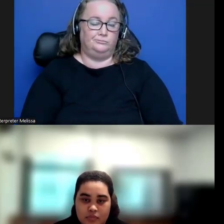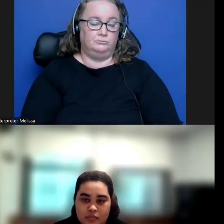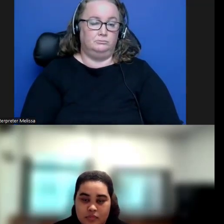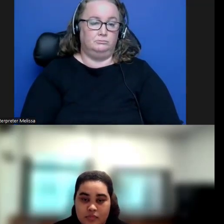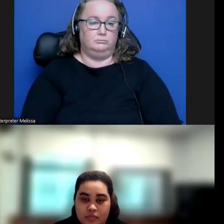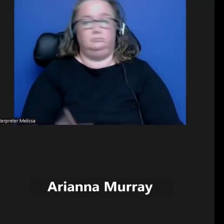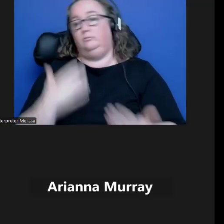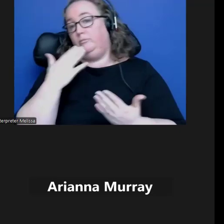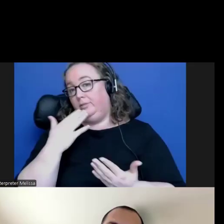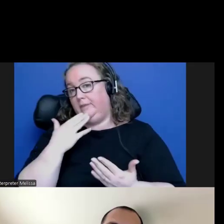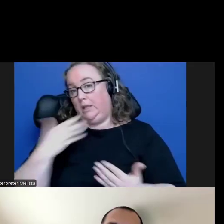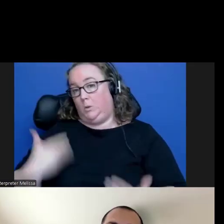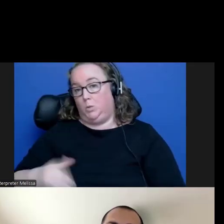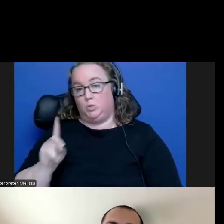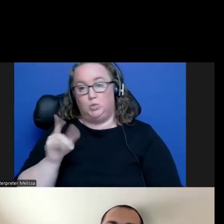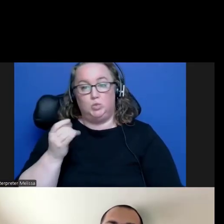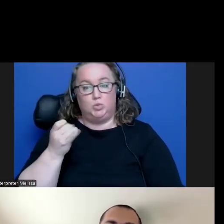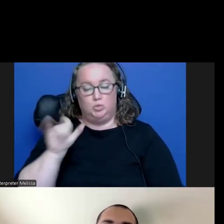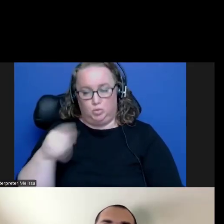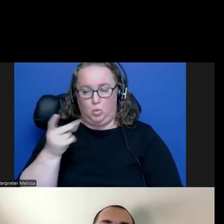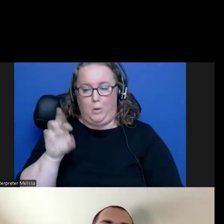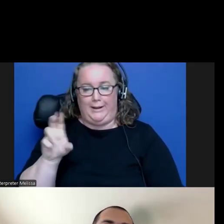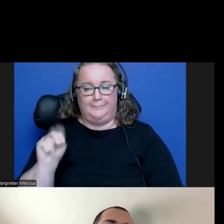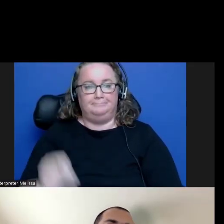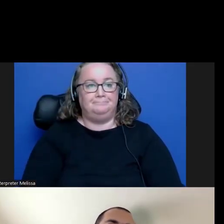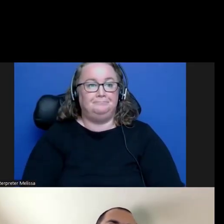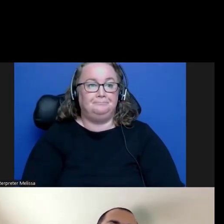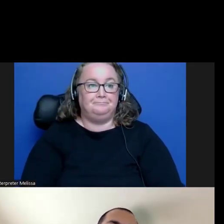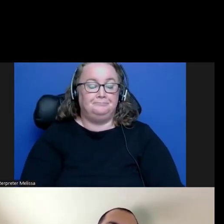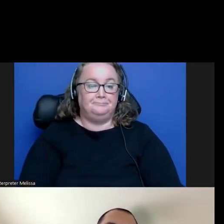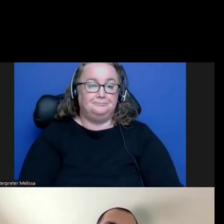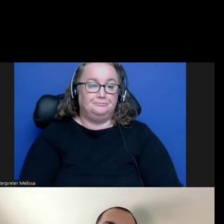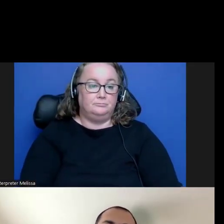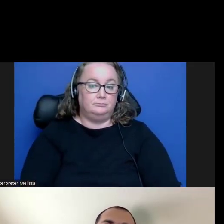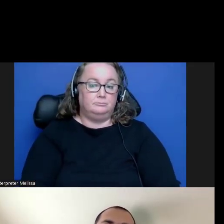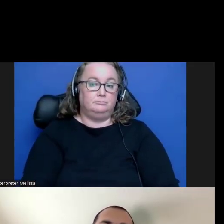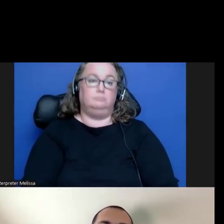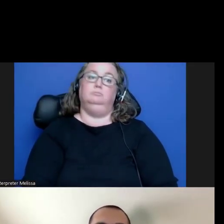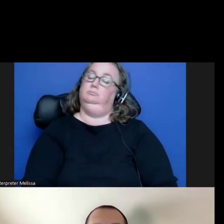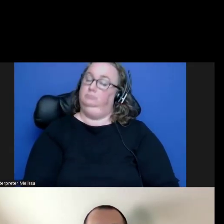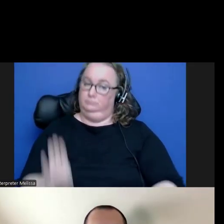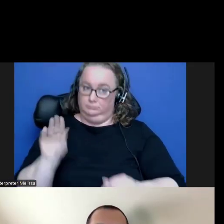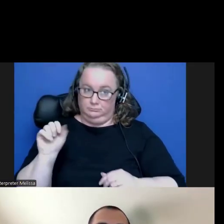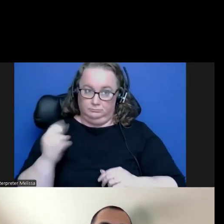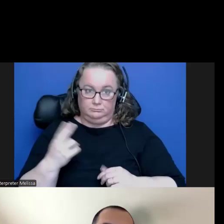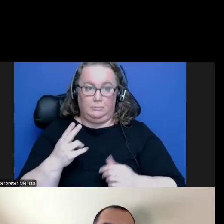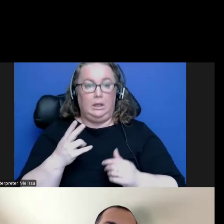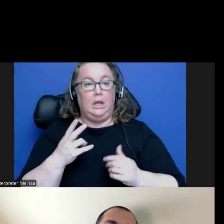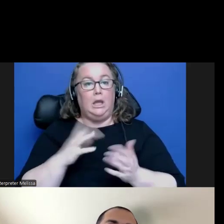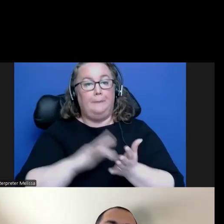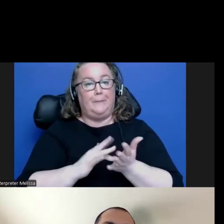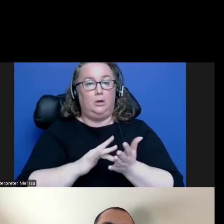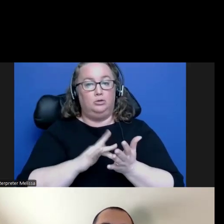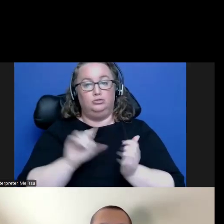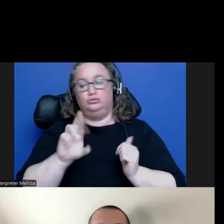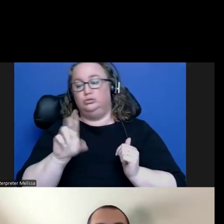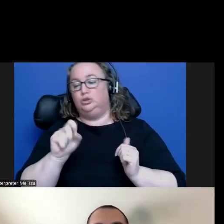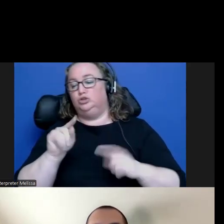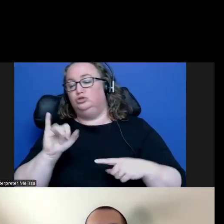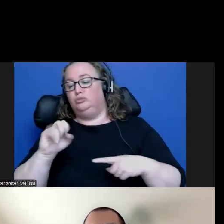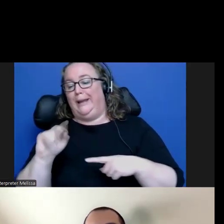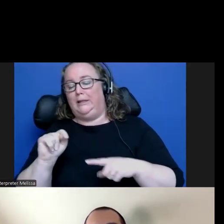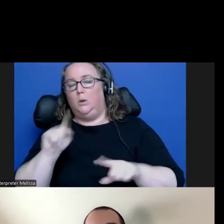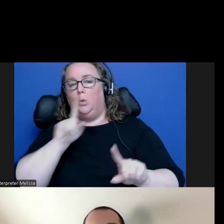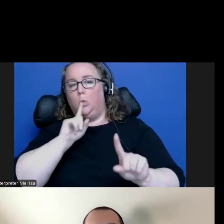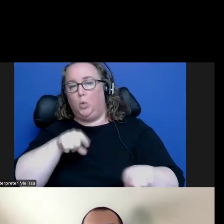Thank you, Ariana. This is Jordan. So the Bridgewater medication restraint order form, which is